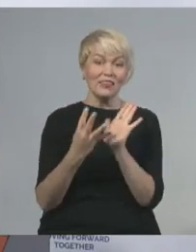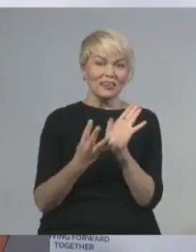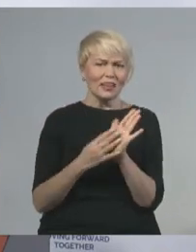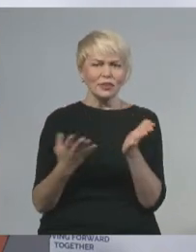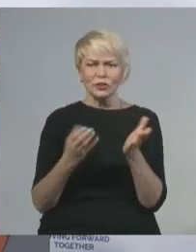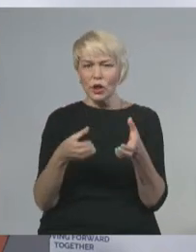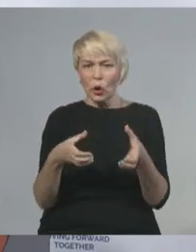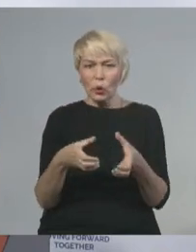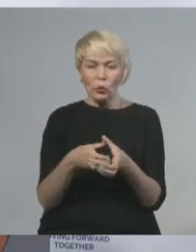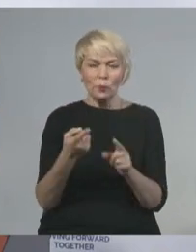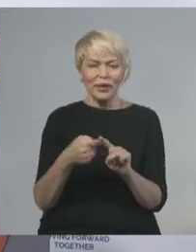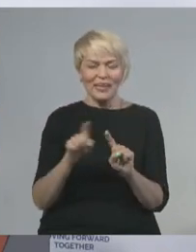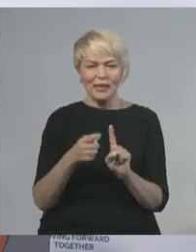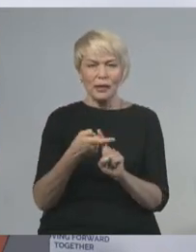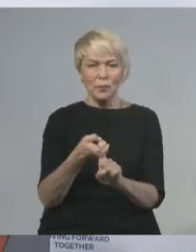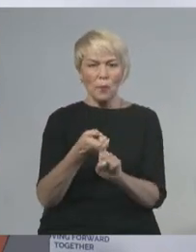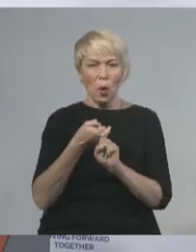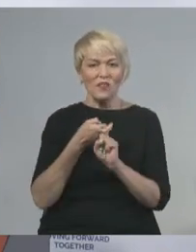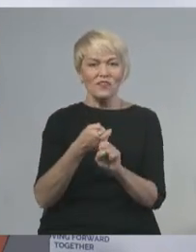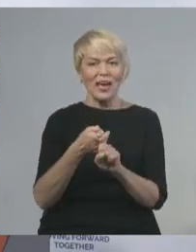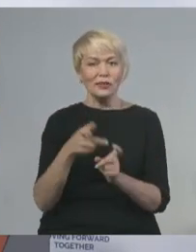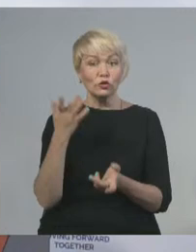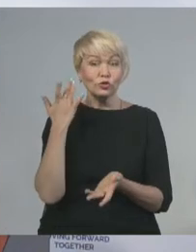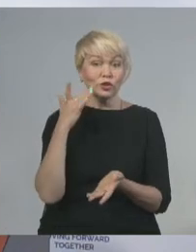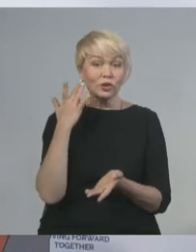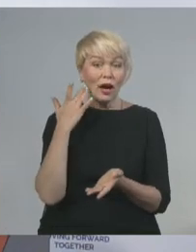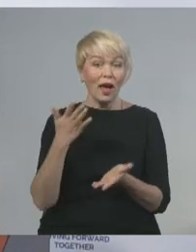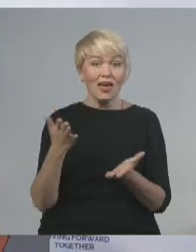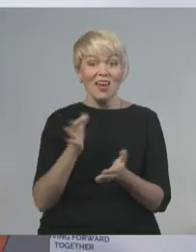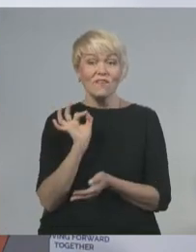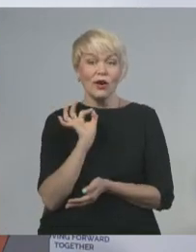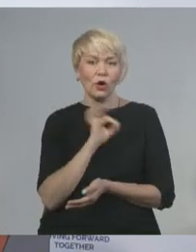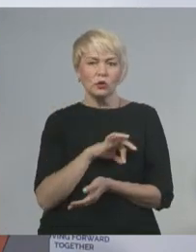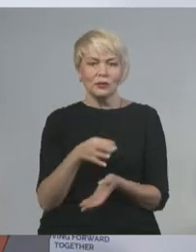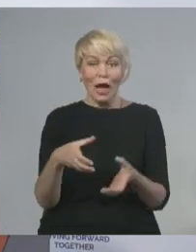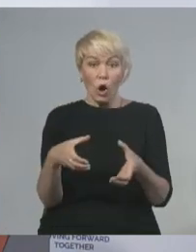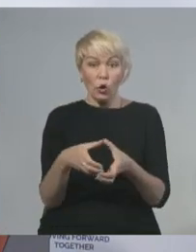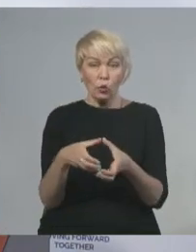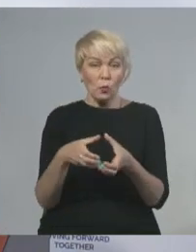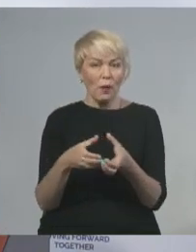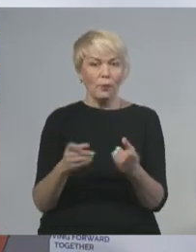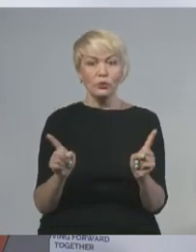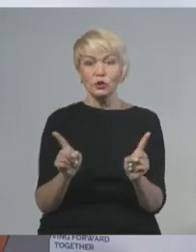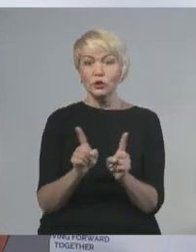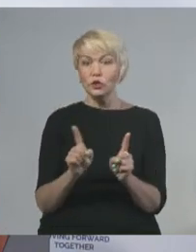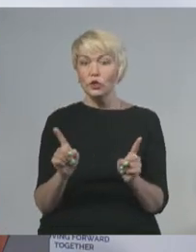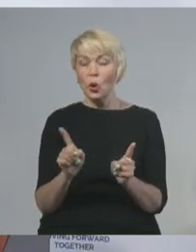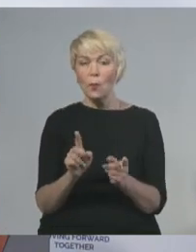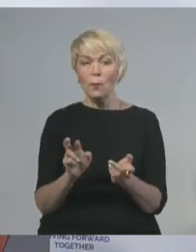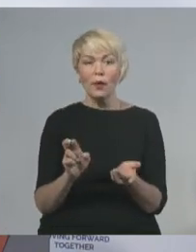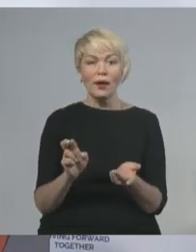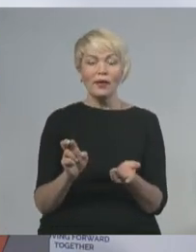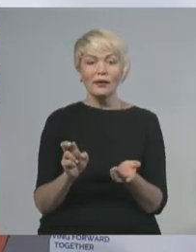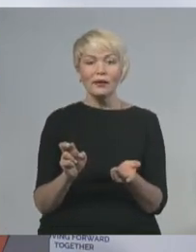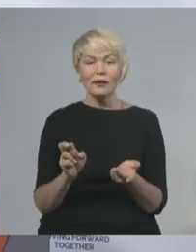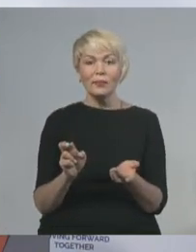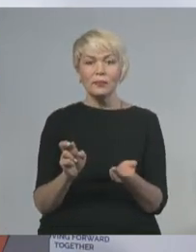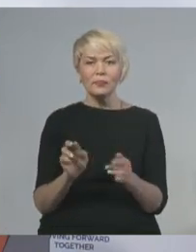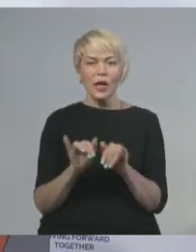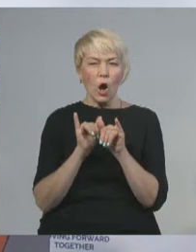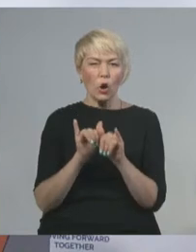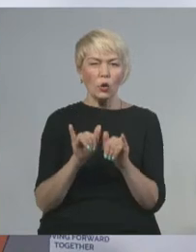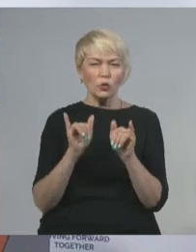states is it used by some groups to kind of incite anti-americanism in france what's happening